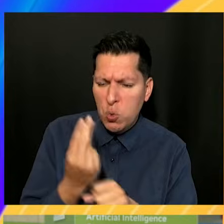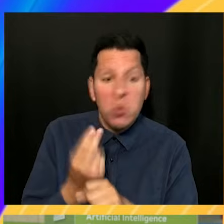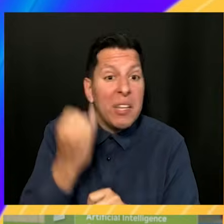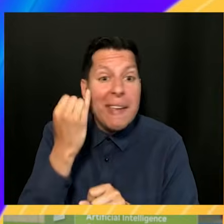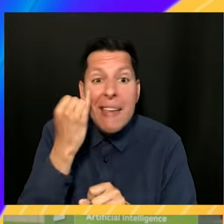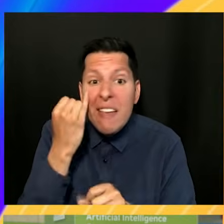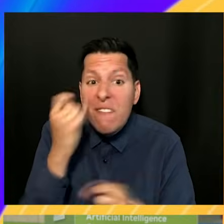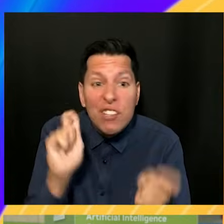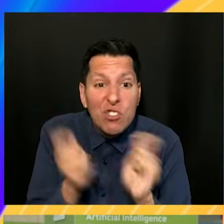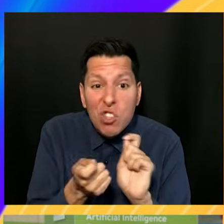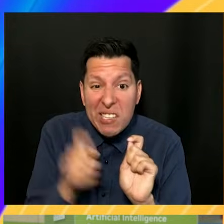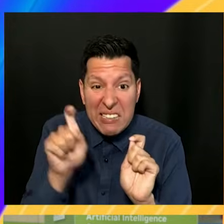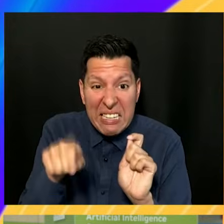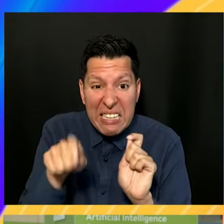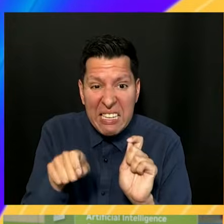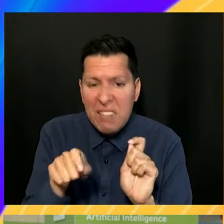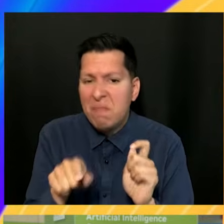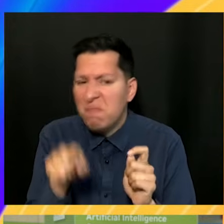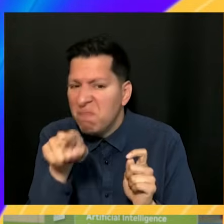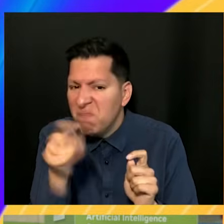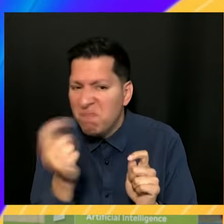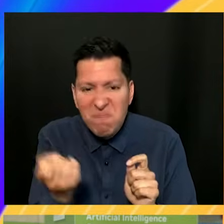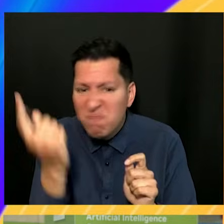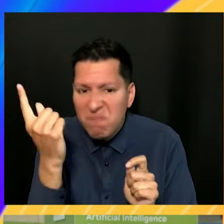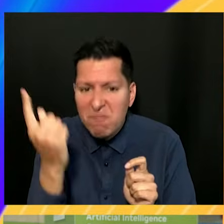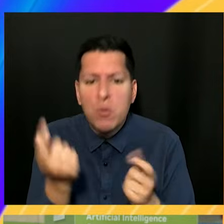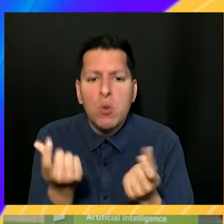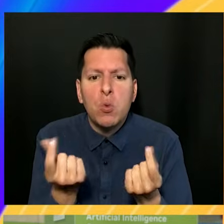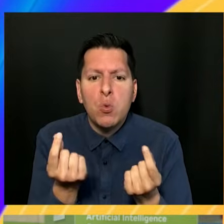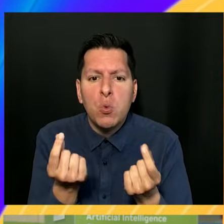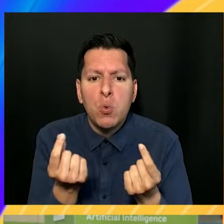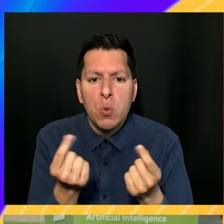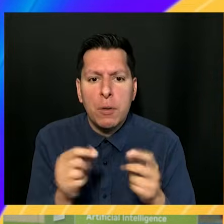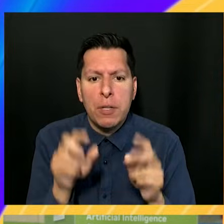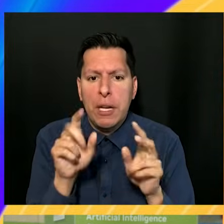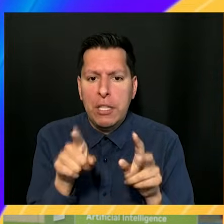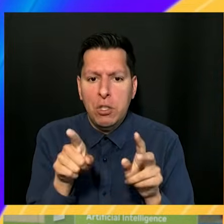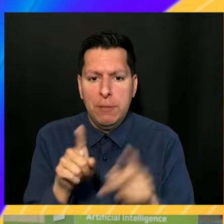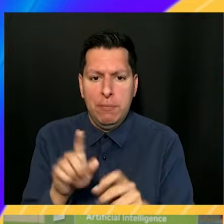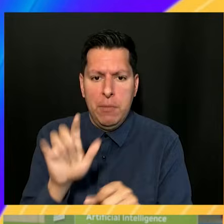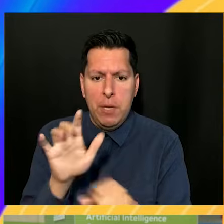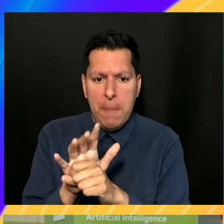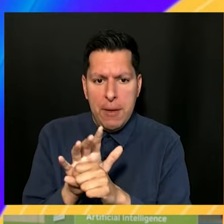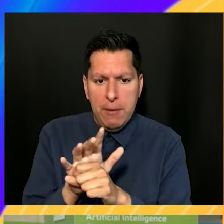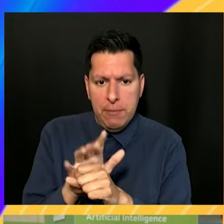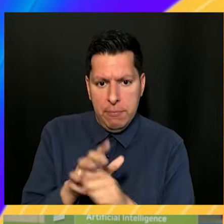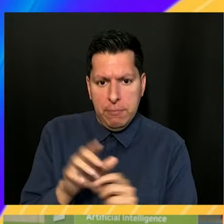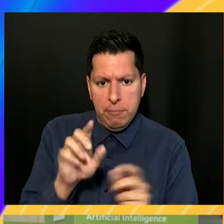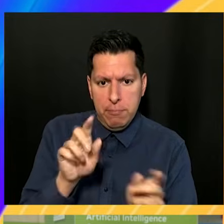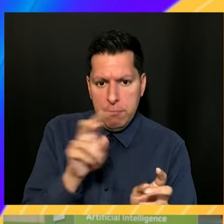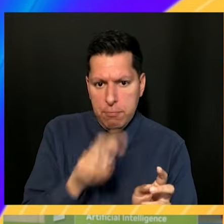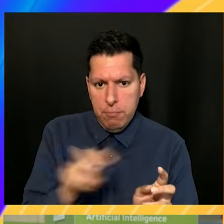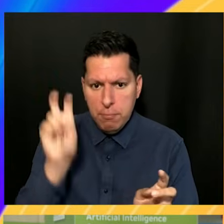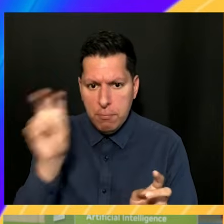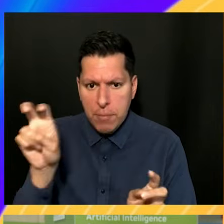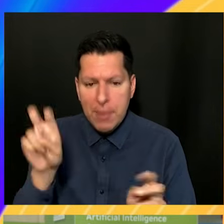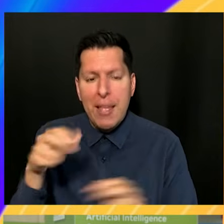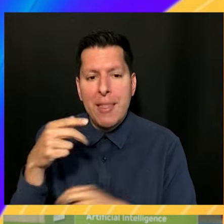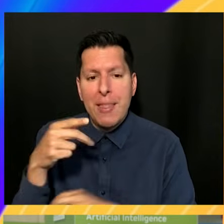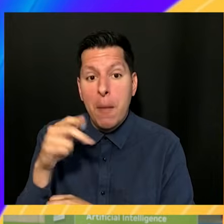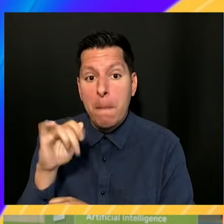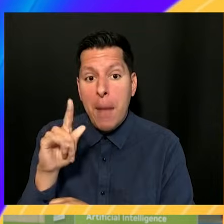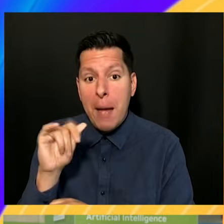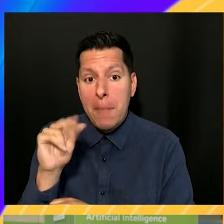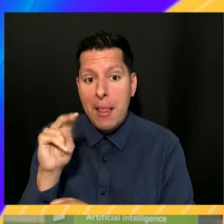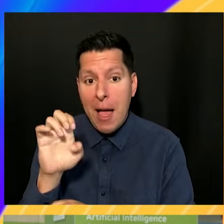is, let's say I don't want this one anymore. I comment it out, I do the commit, and then we go into my code pipeline. And so this will then